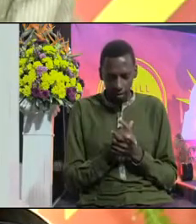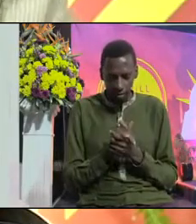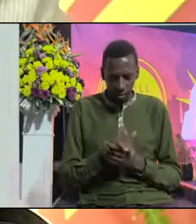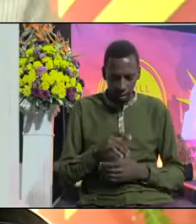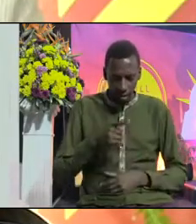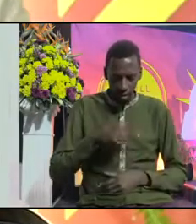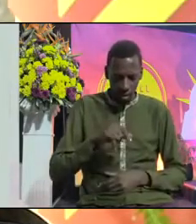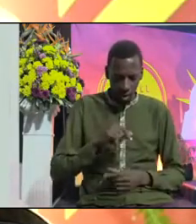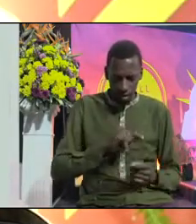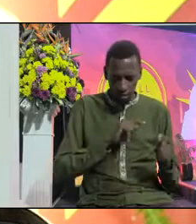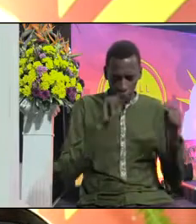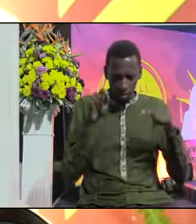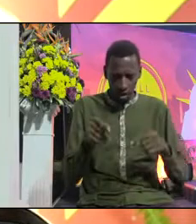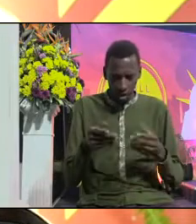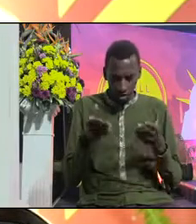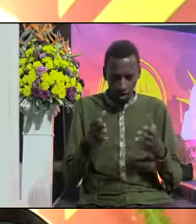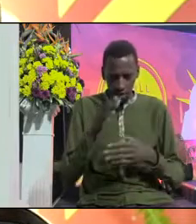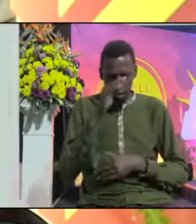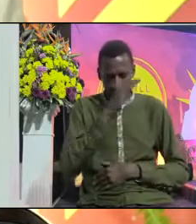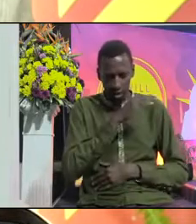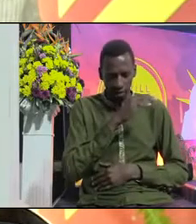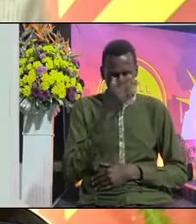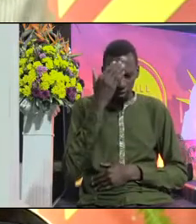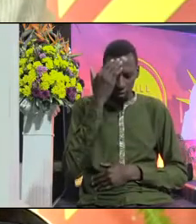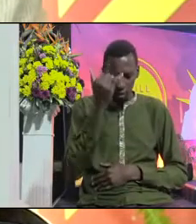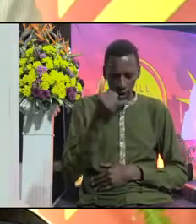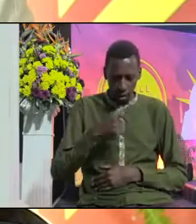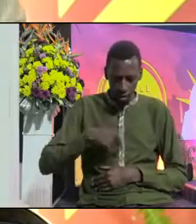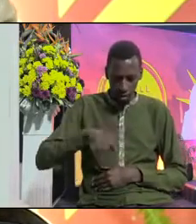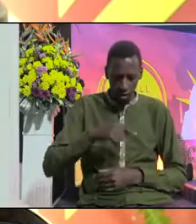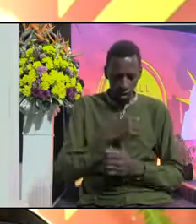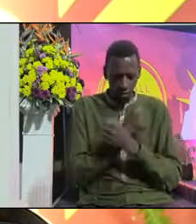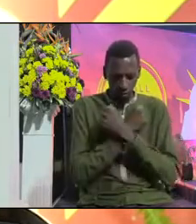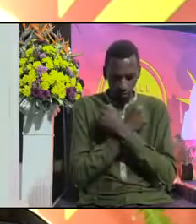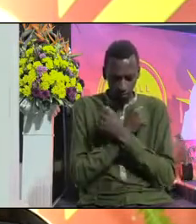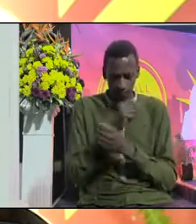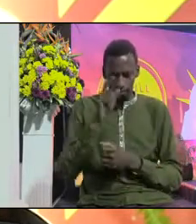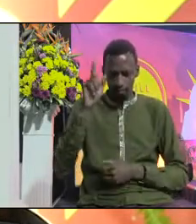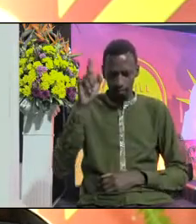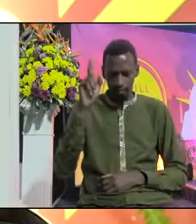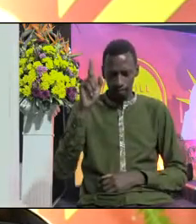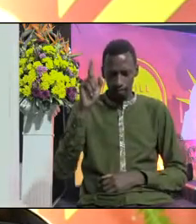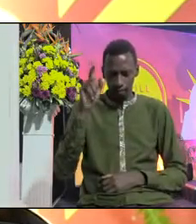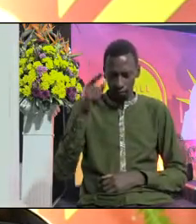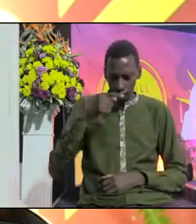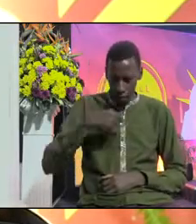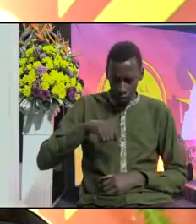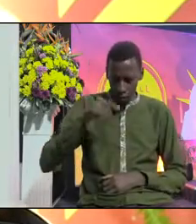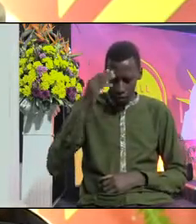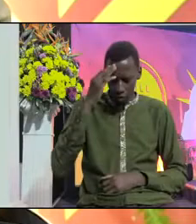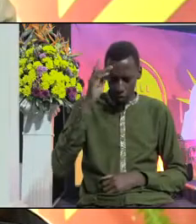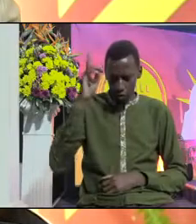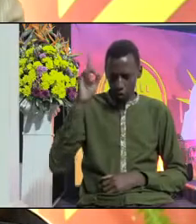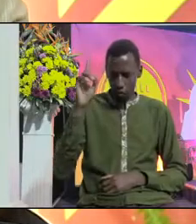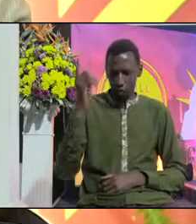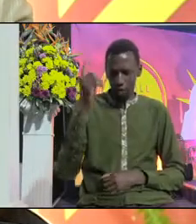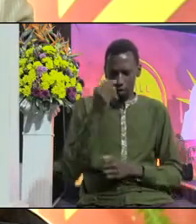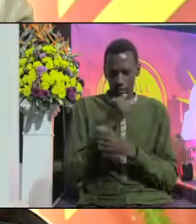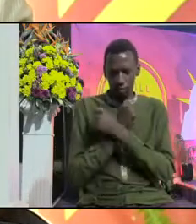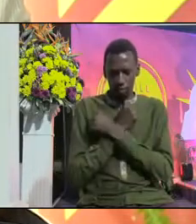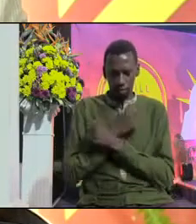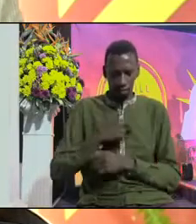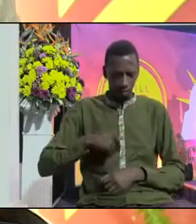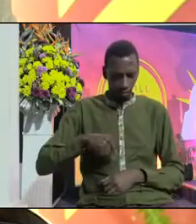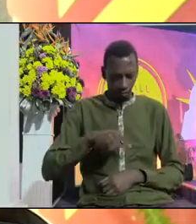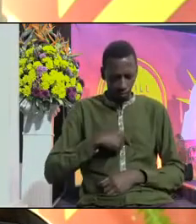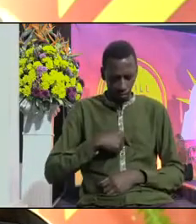we have come this evening because we love you. Because we know that you loved us first.